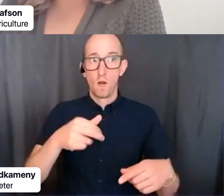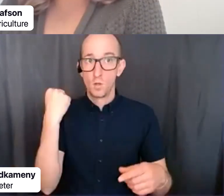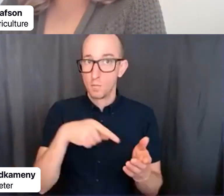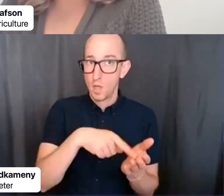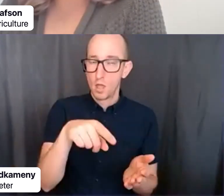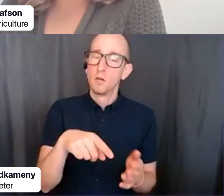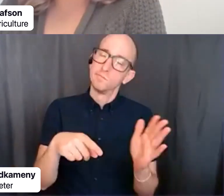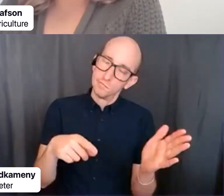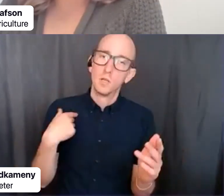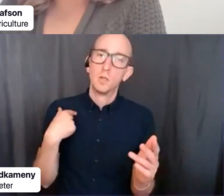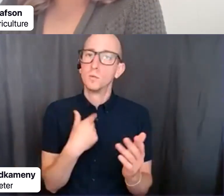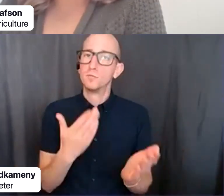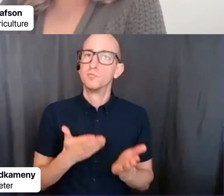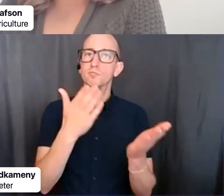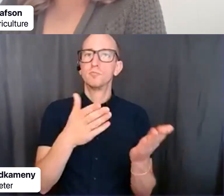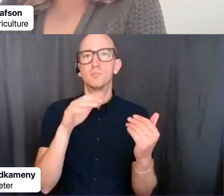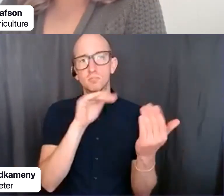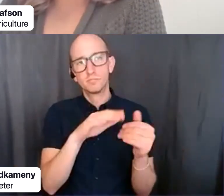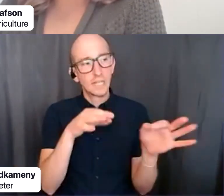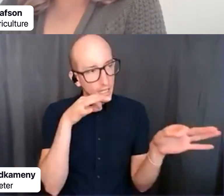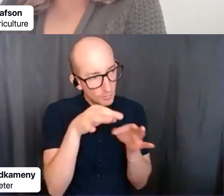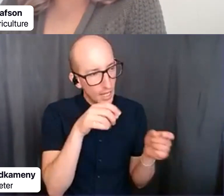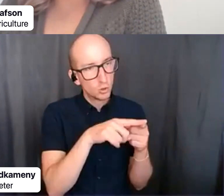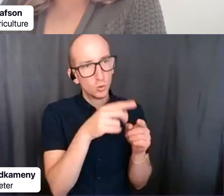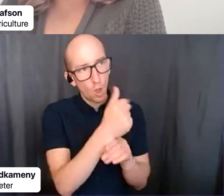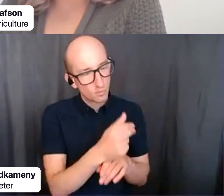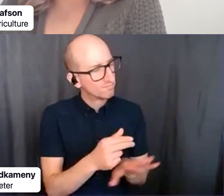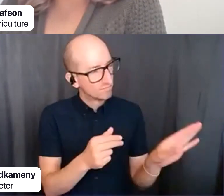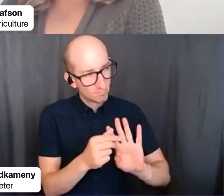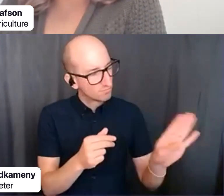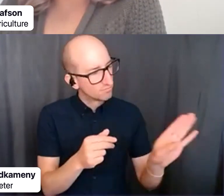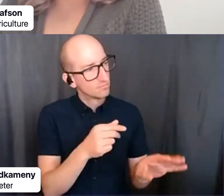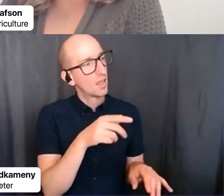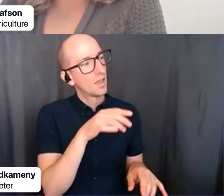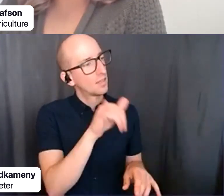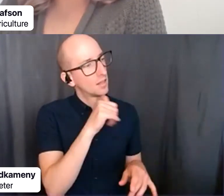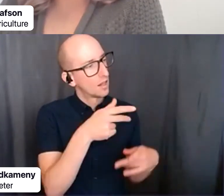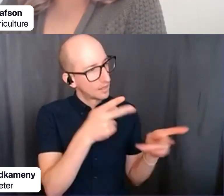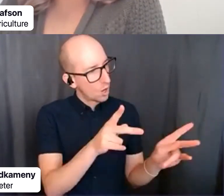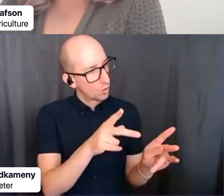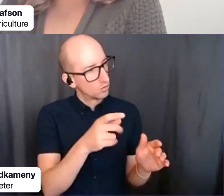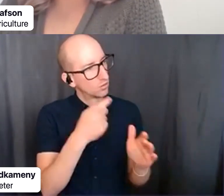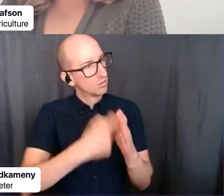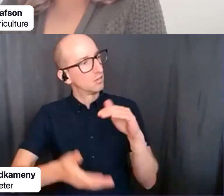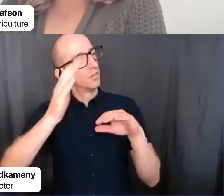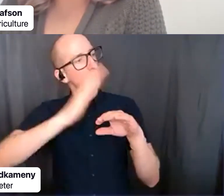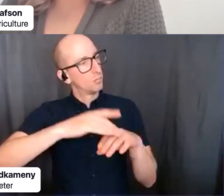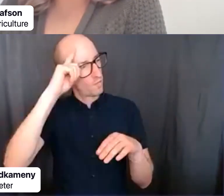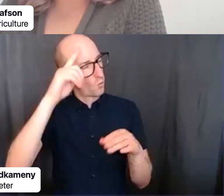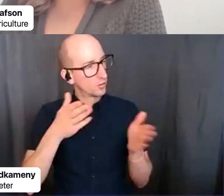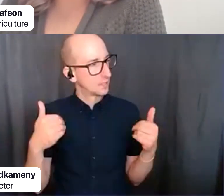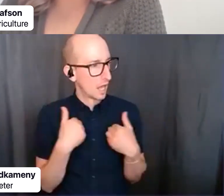where you might just explain to them that you can't, you can't impose a surcharge on a service